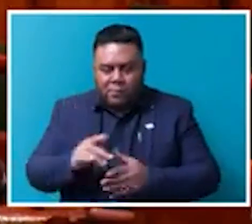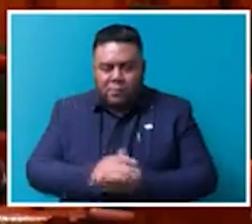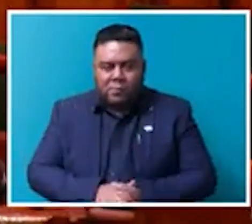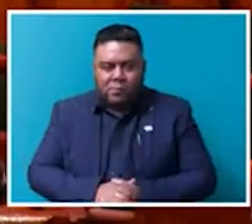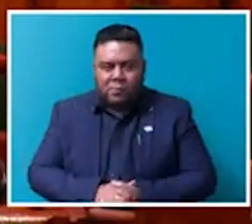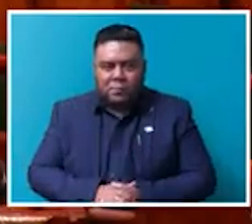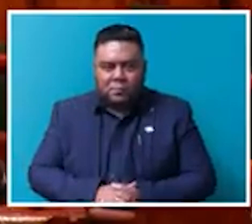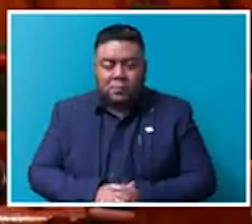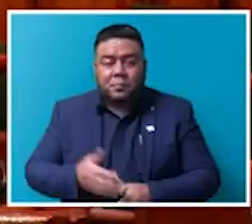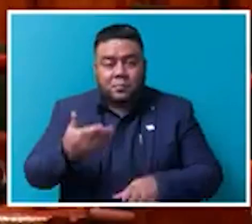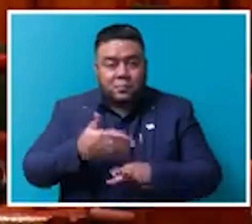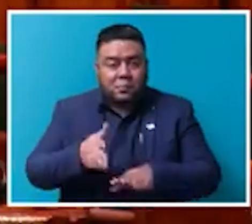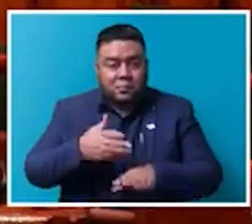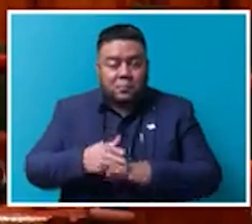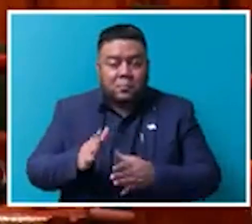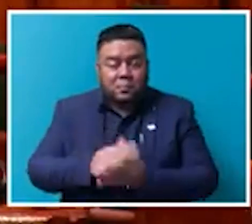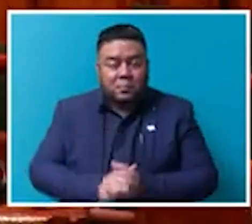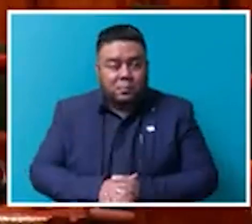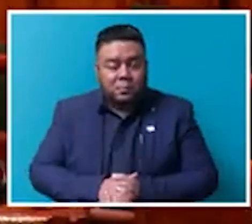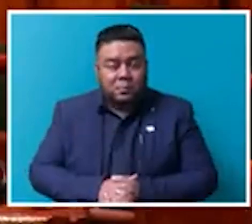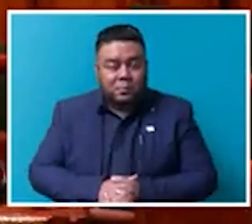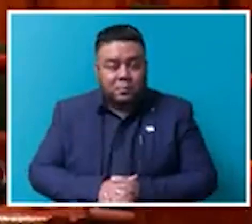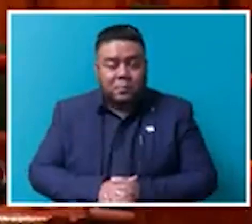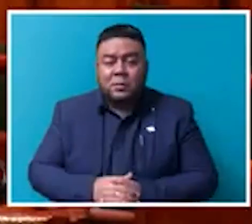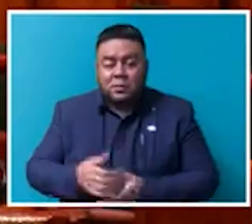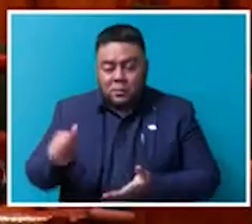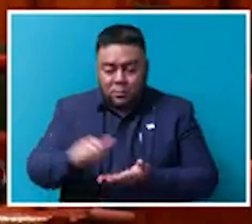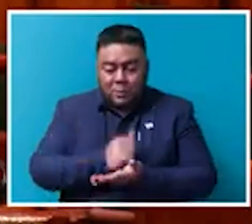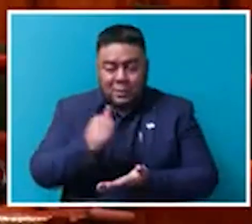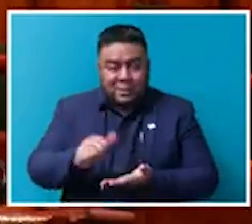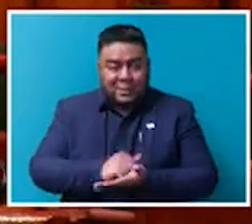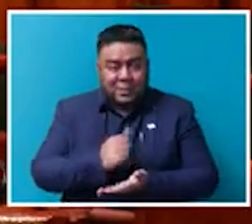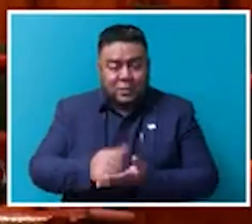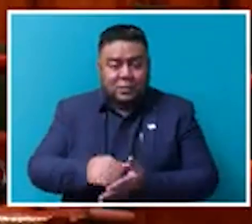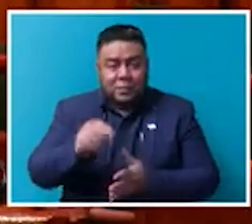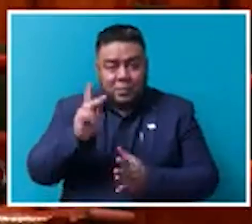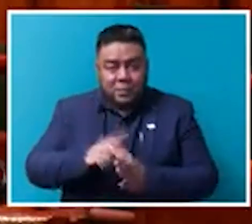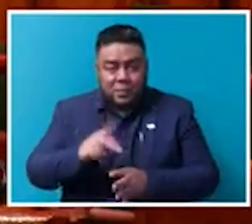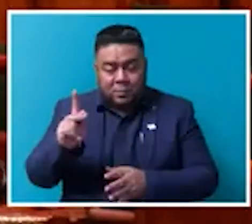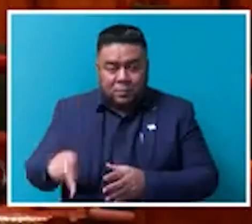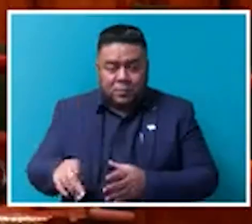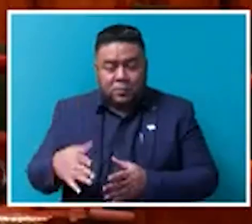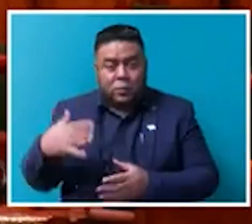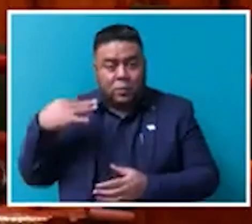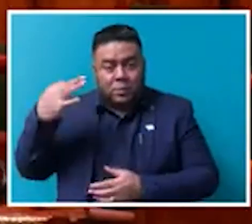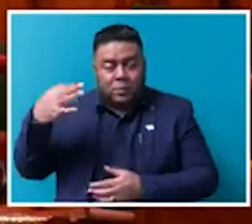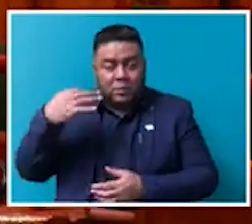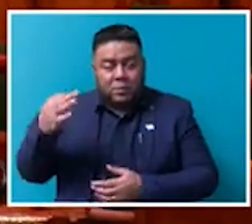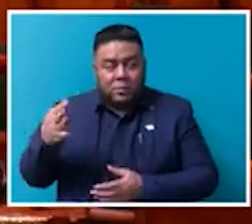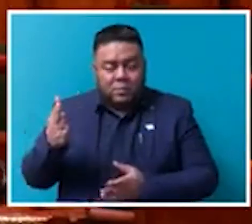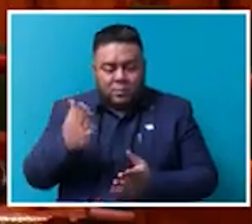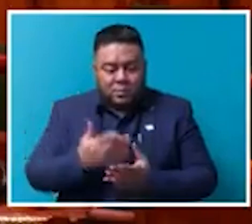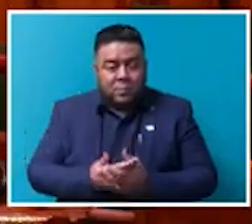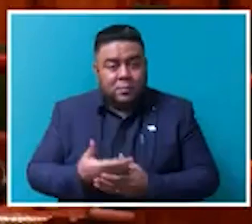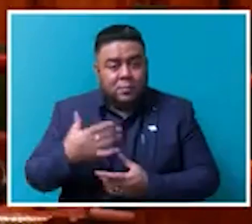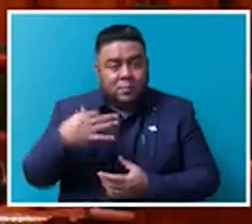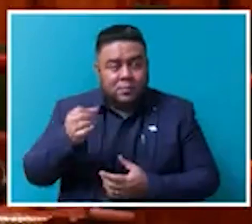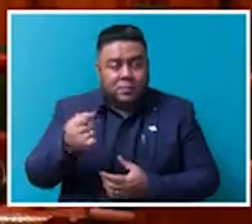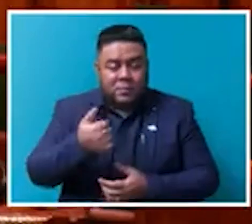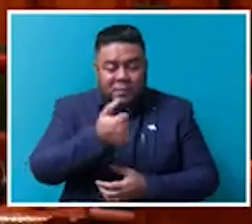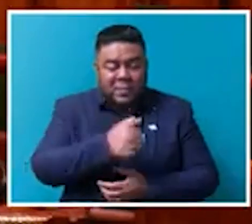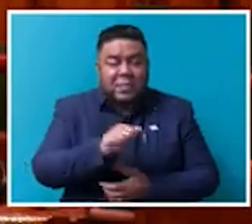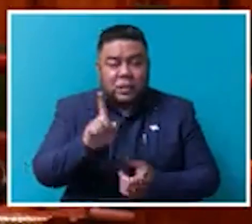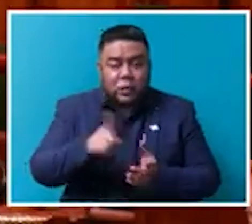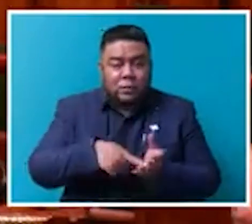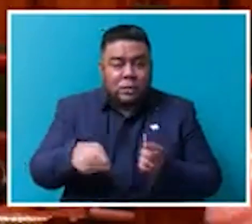Madam Deputy Speaker, the printing of passports for applications that were lodged between the 6th of